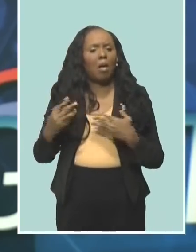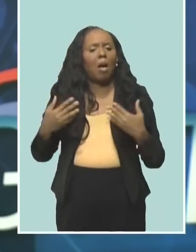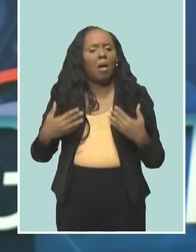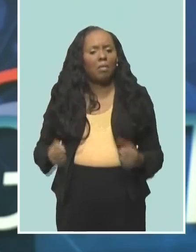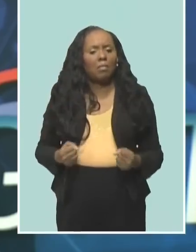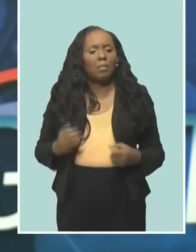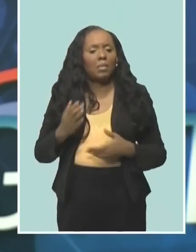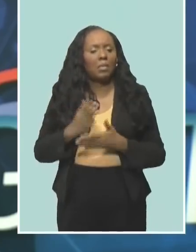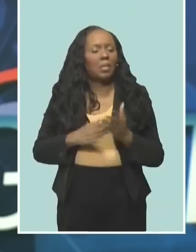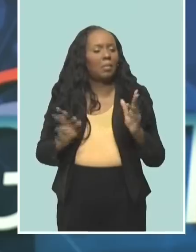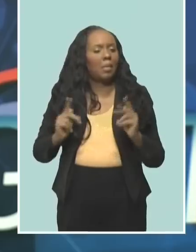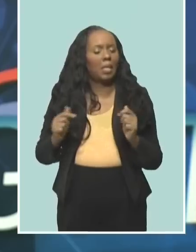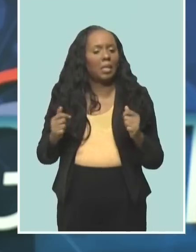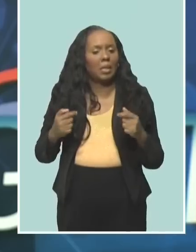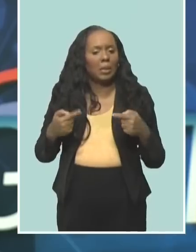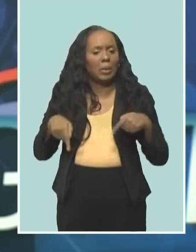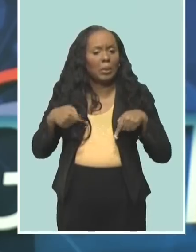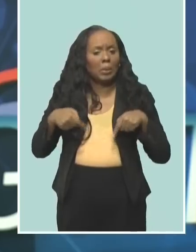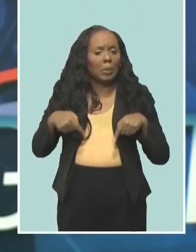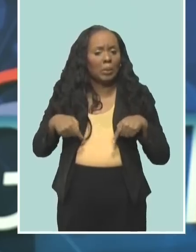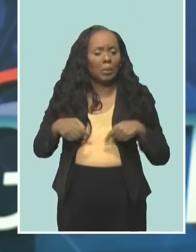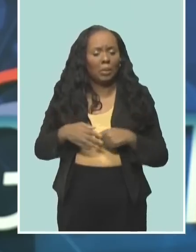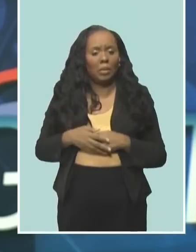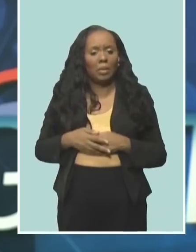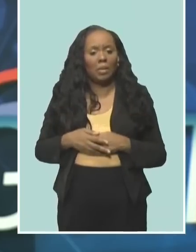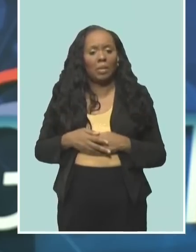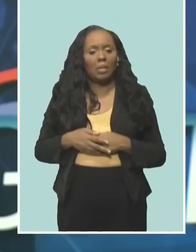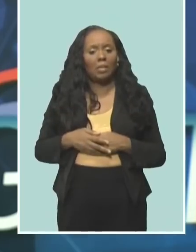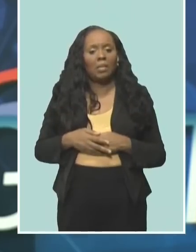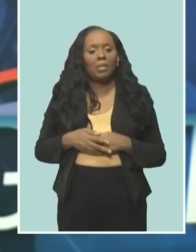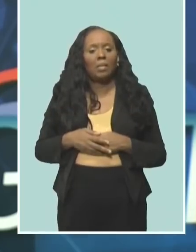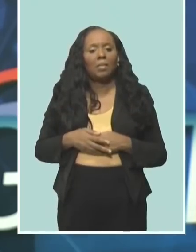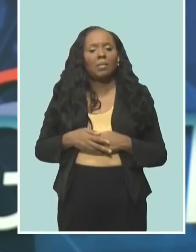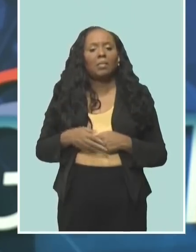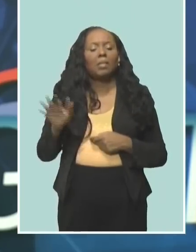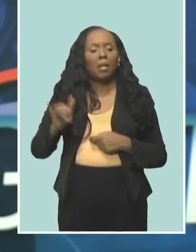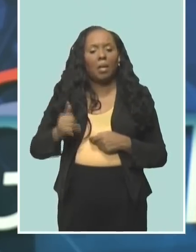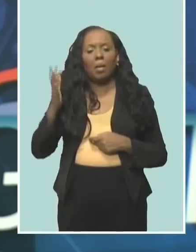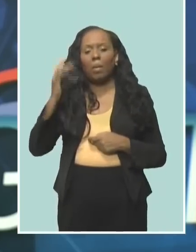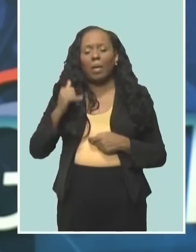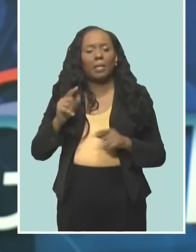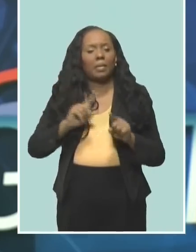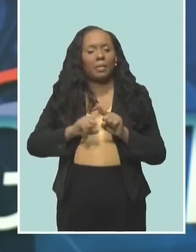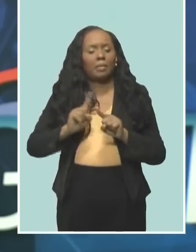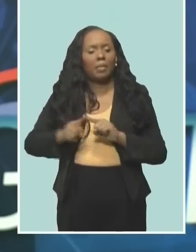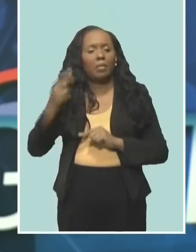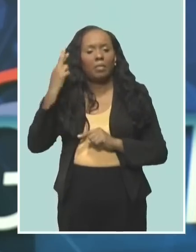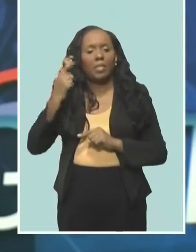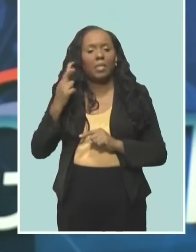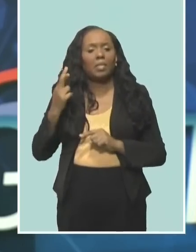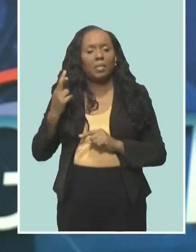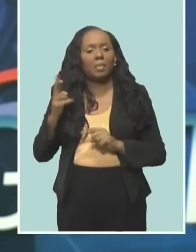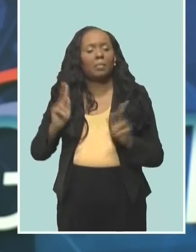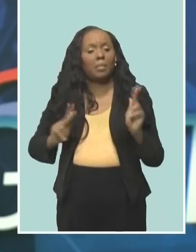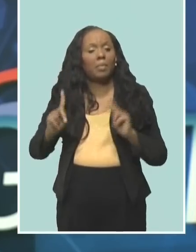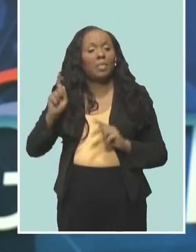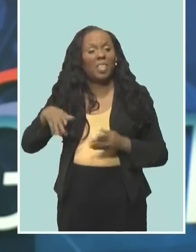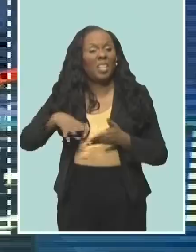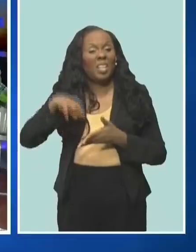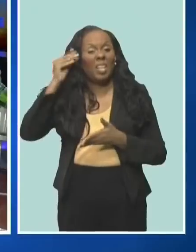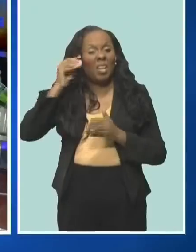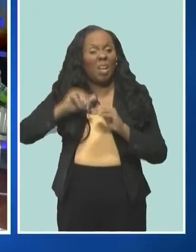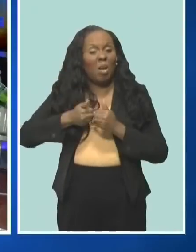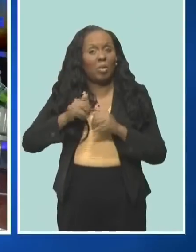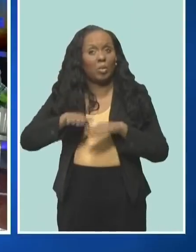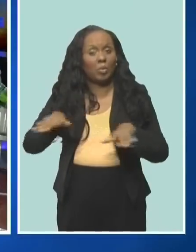the program, some are nervous to take to the sea. He says there are a number of reasons for them to take up swimming.